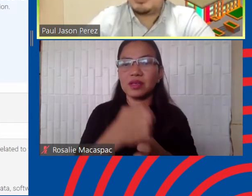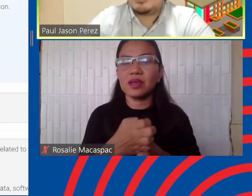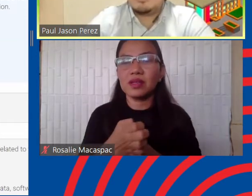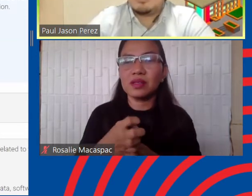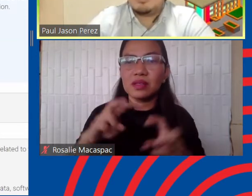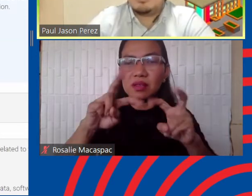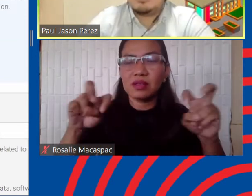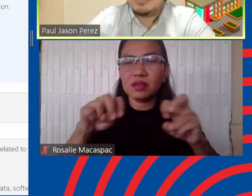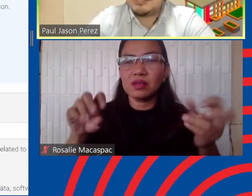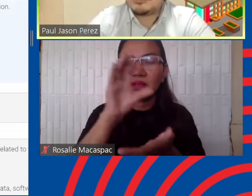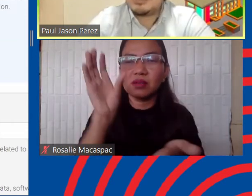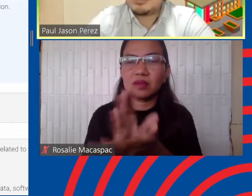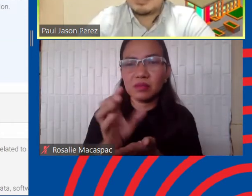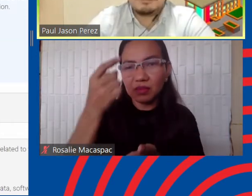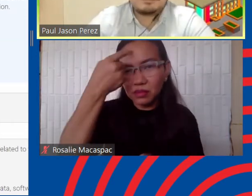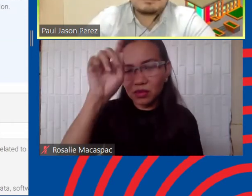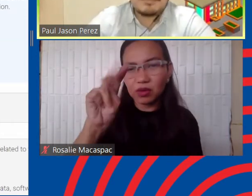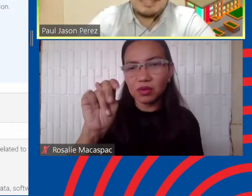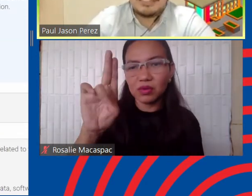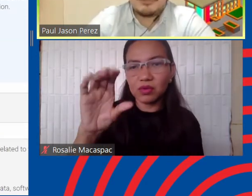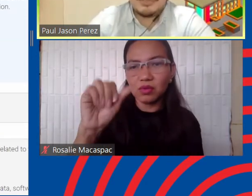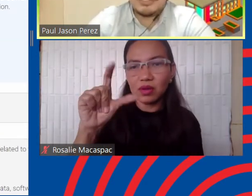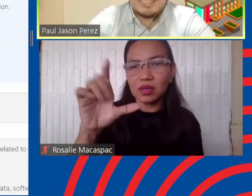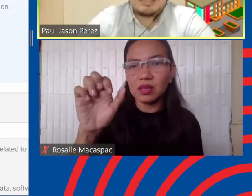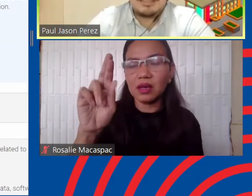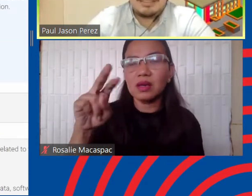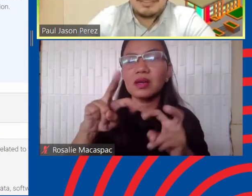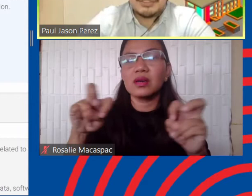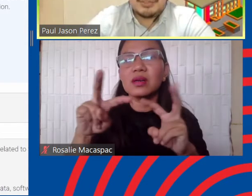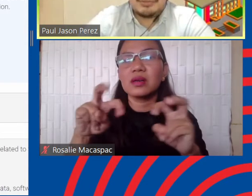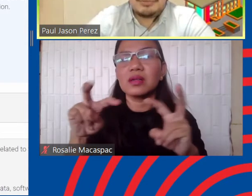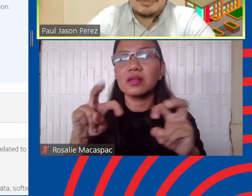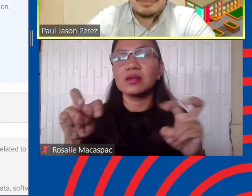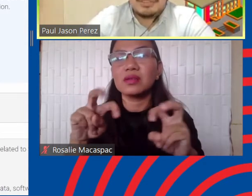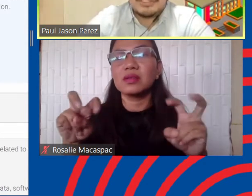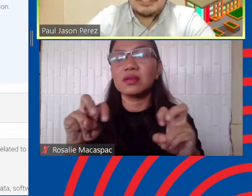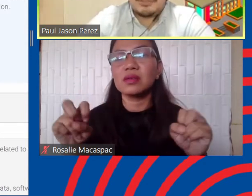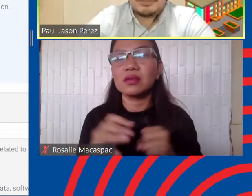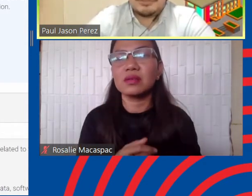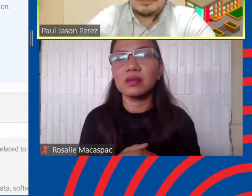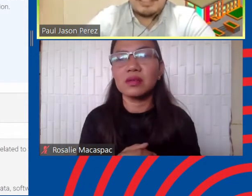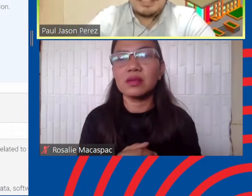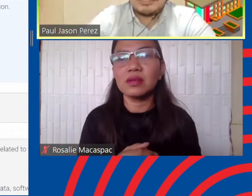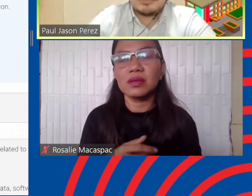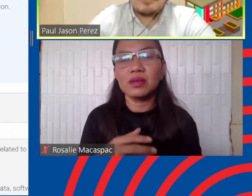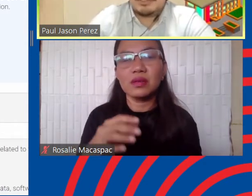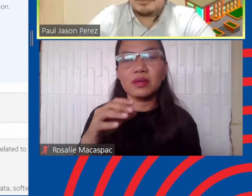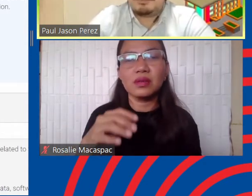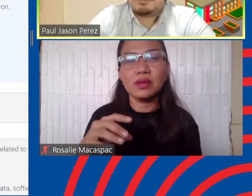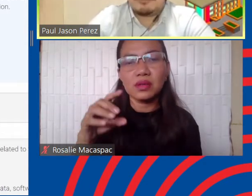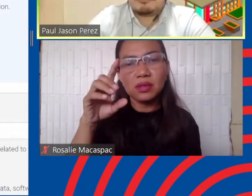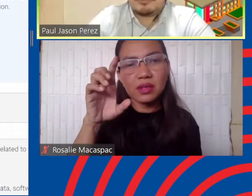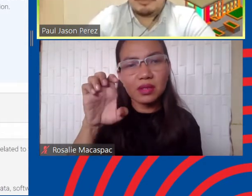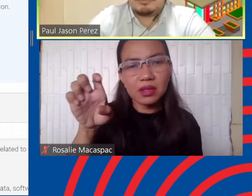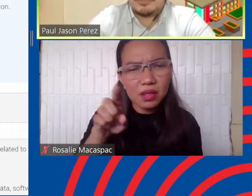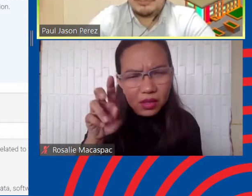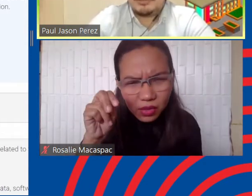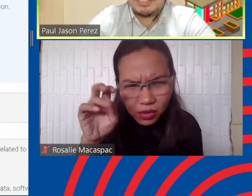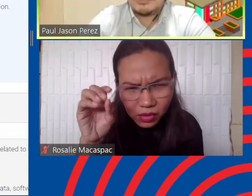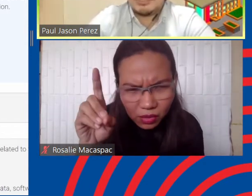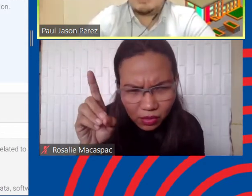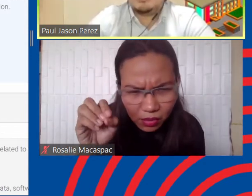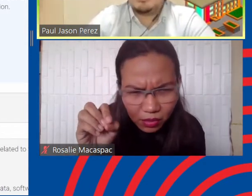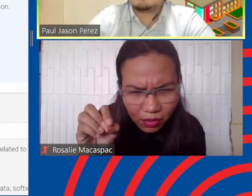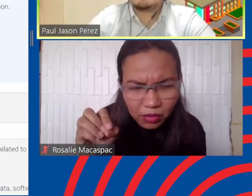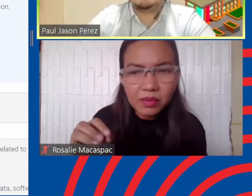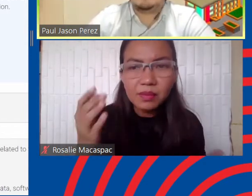for Nuclear Research in Switzerland. So Zenodo is a very good platform where you